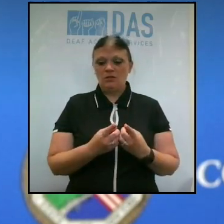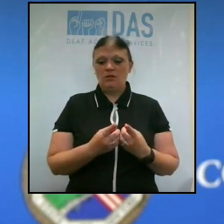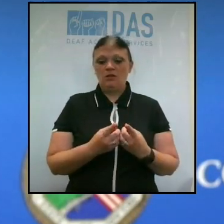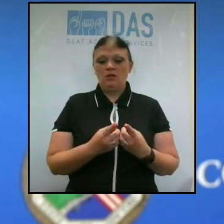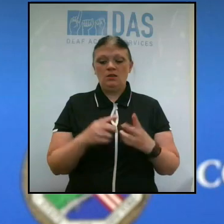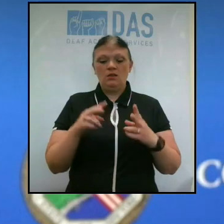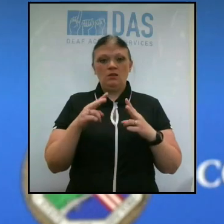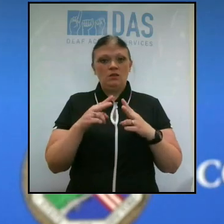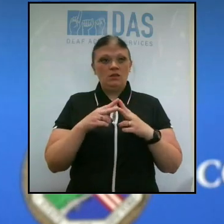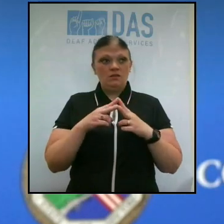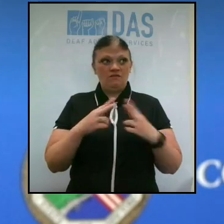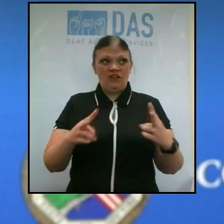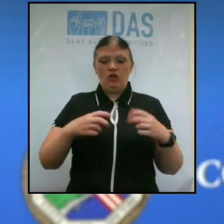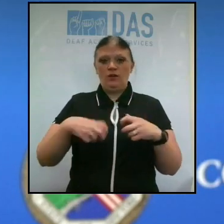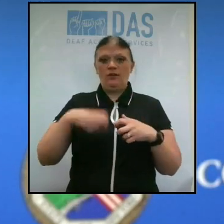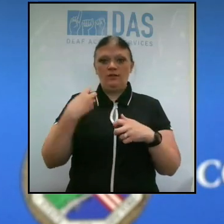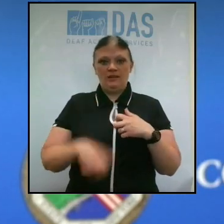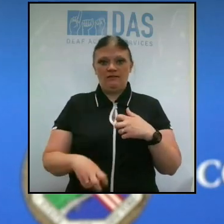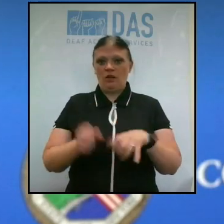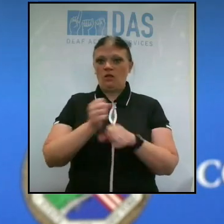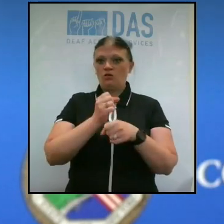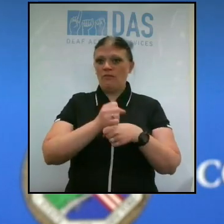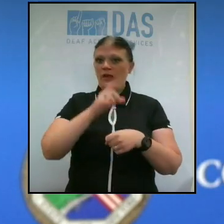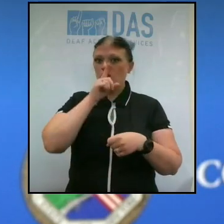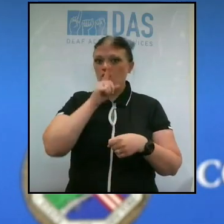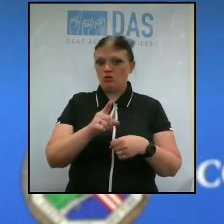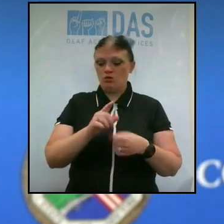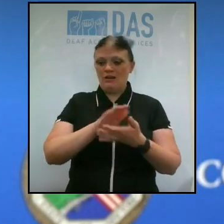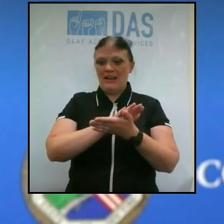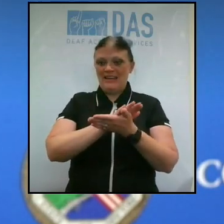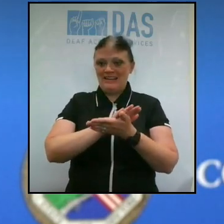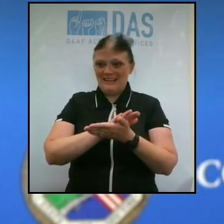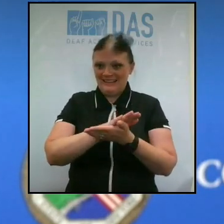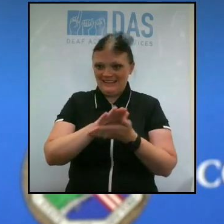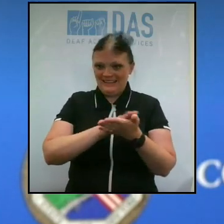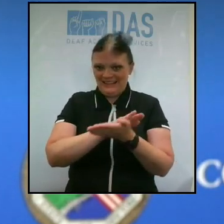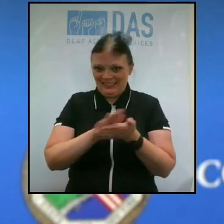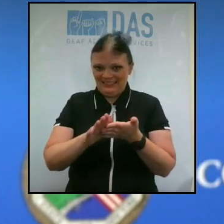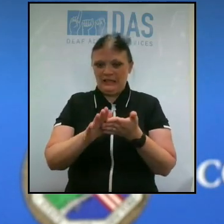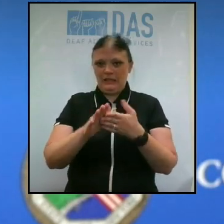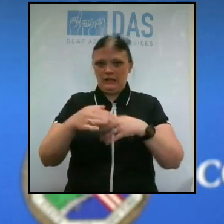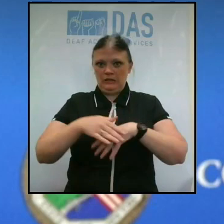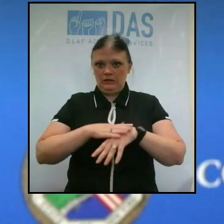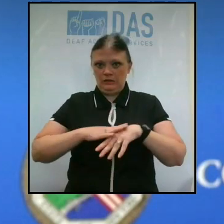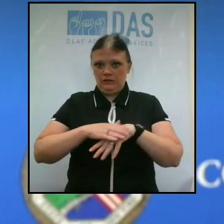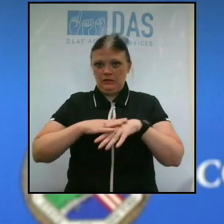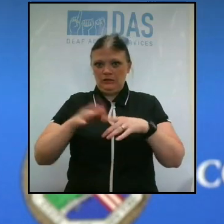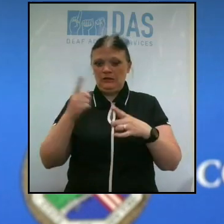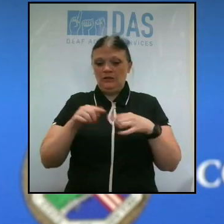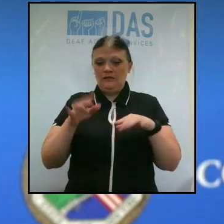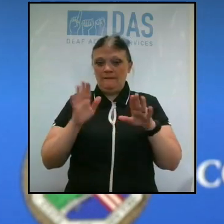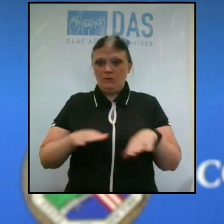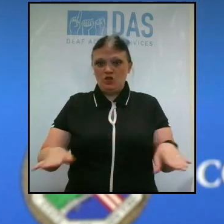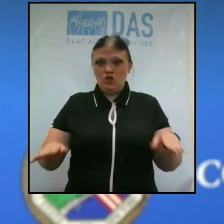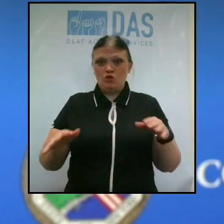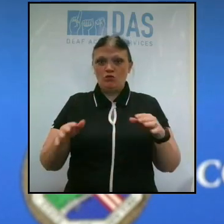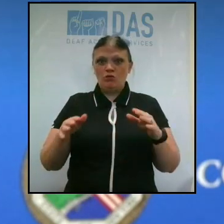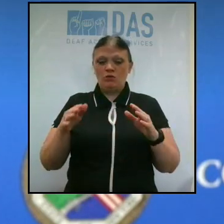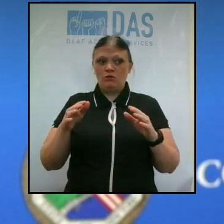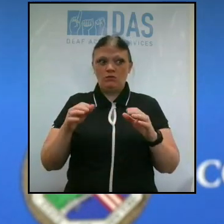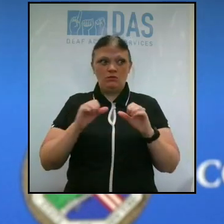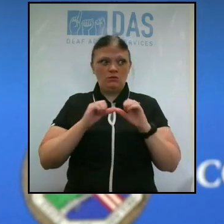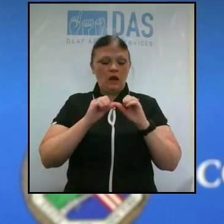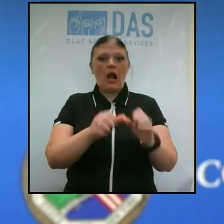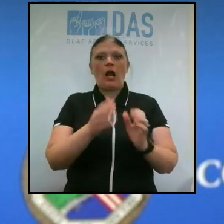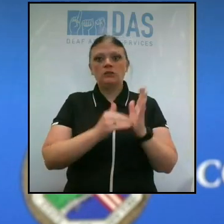It is very, very difficult to ensure a clean sanitary surface when you have children that are constantly going up and